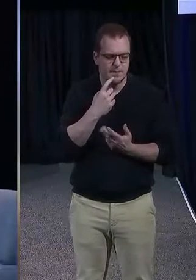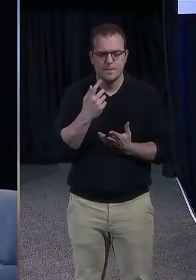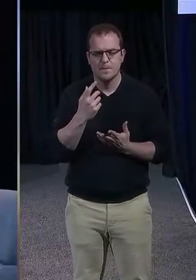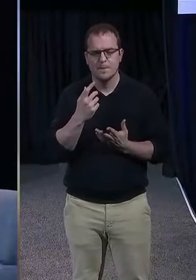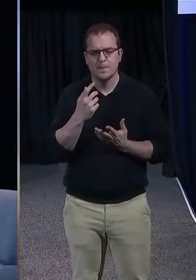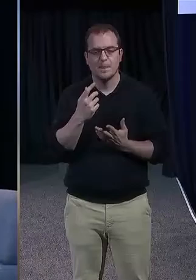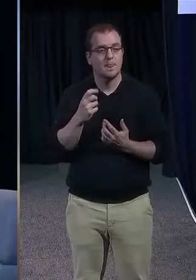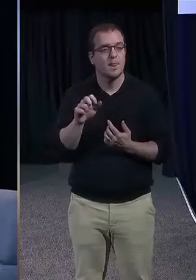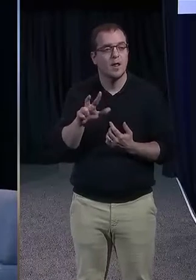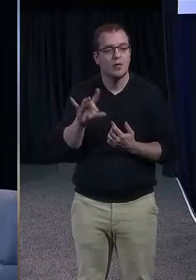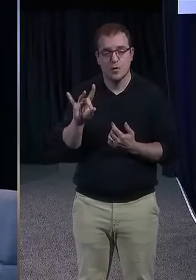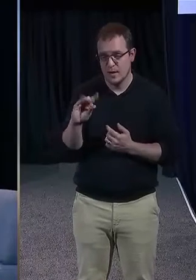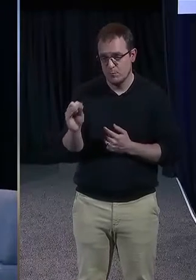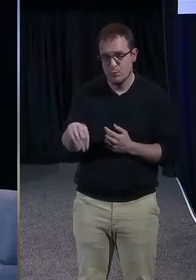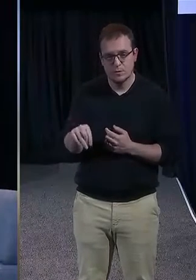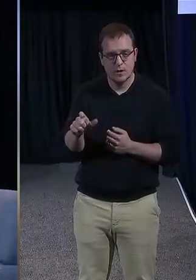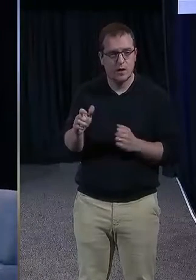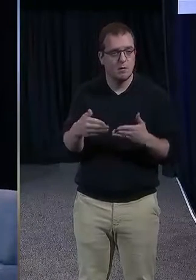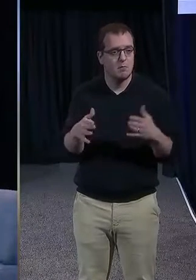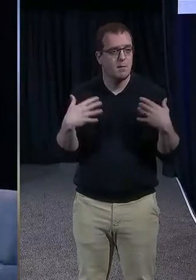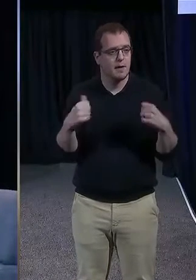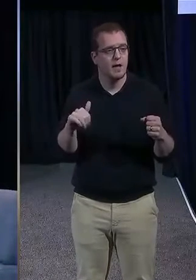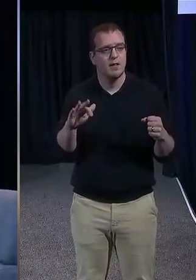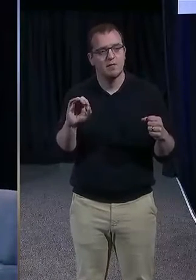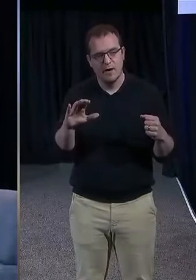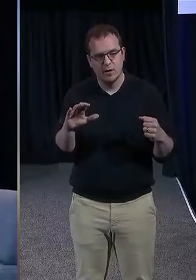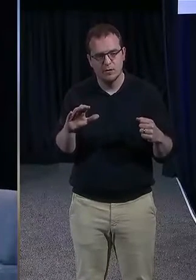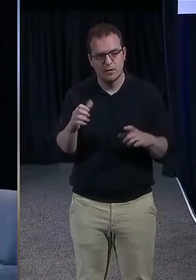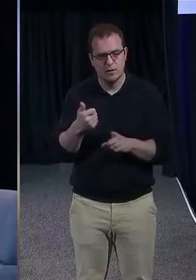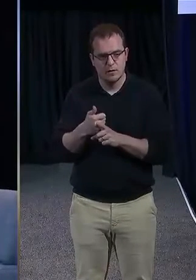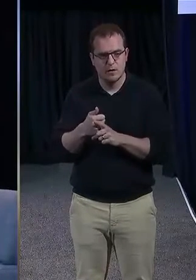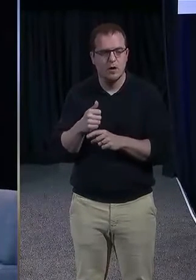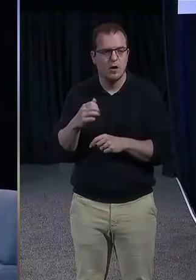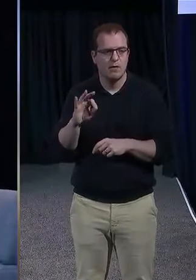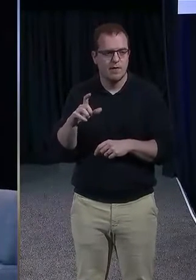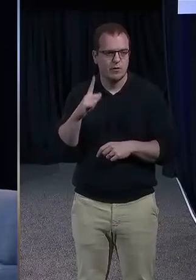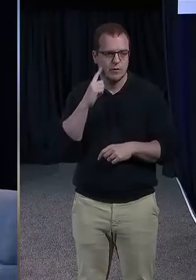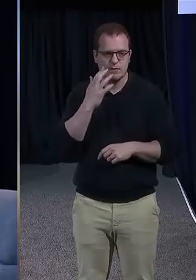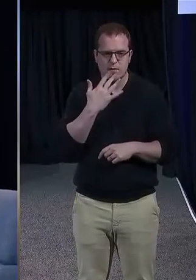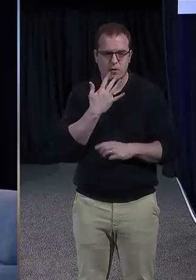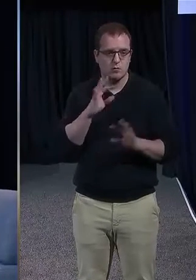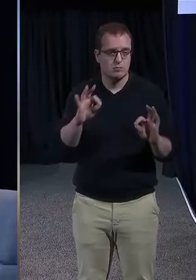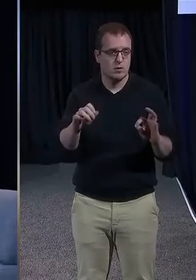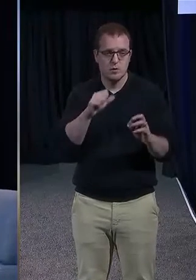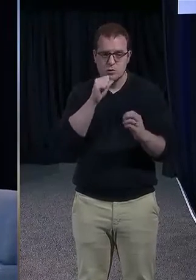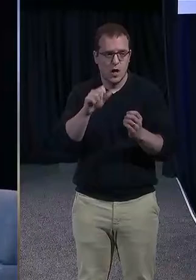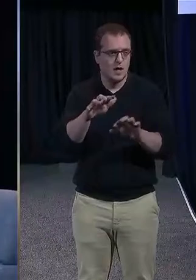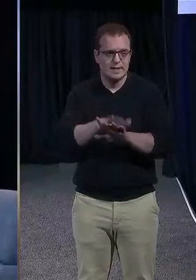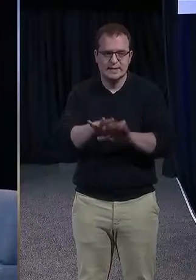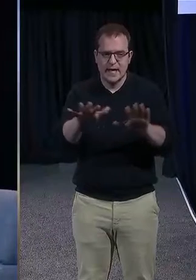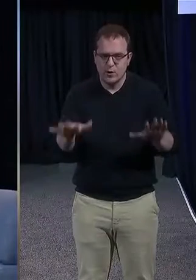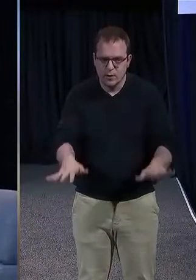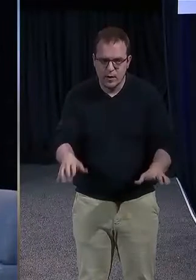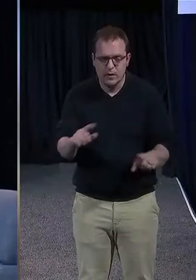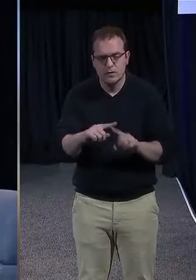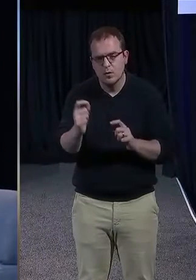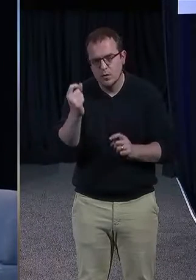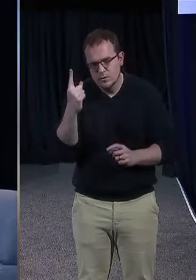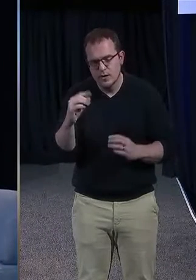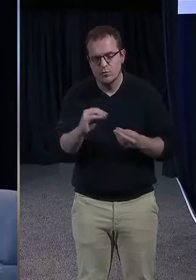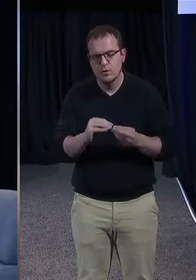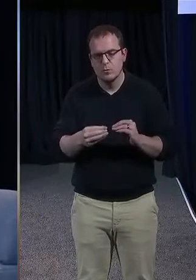reported that 38% of our public health faculty are faculty of color. Again, not disaggregated, so the numbers